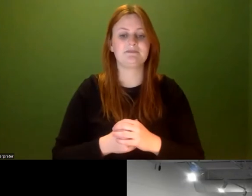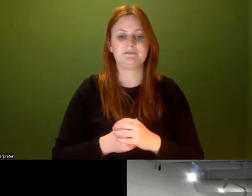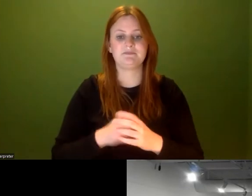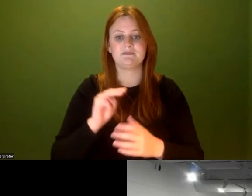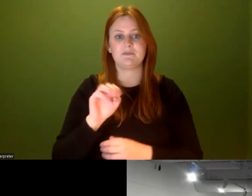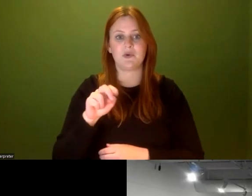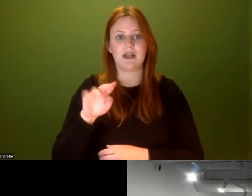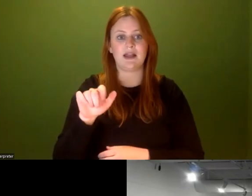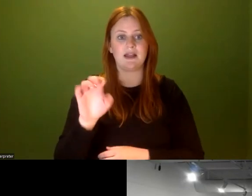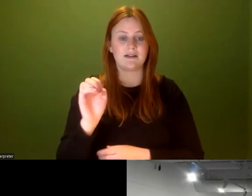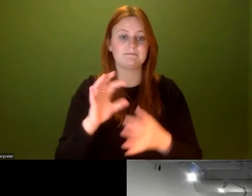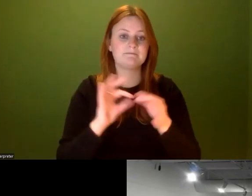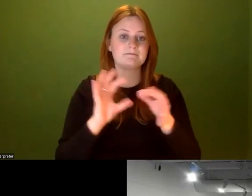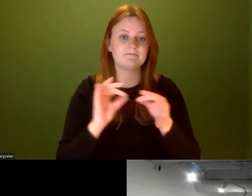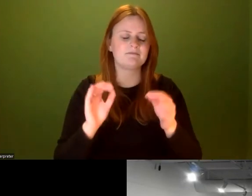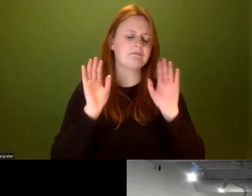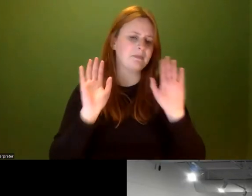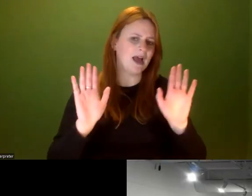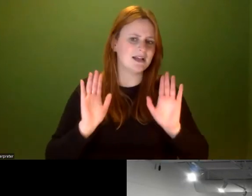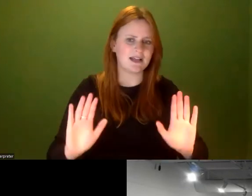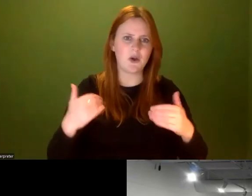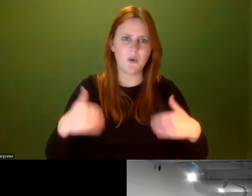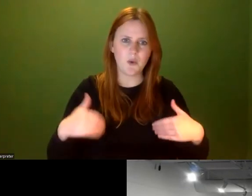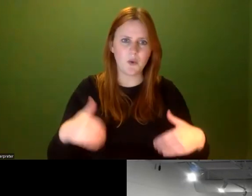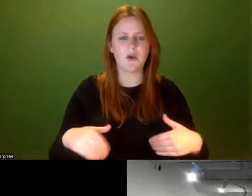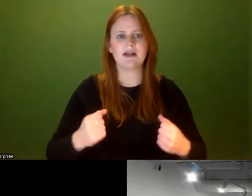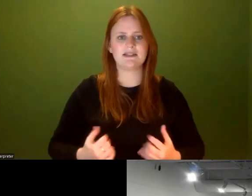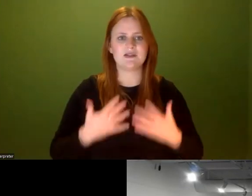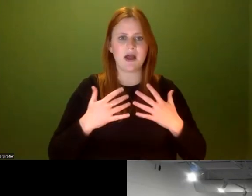Monique says, impressive and inspiring work.